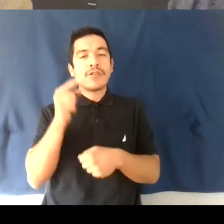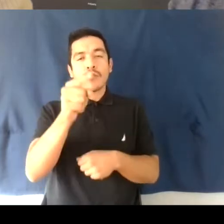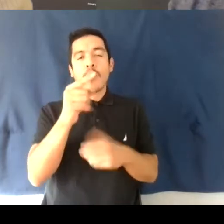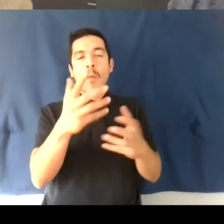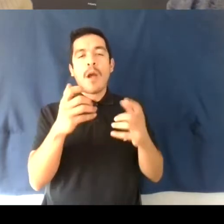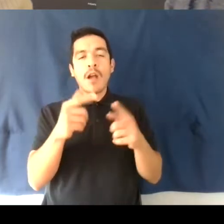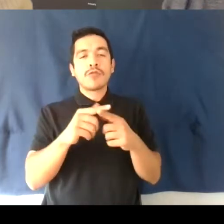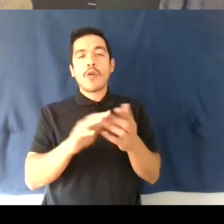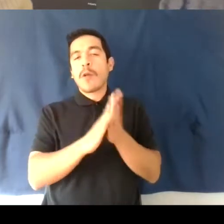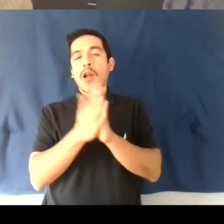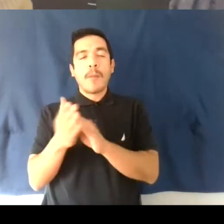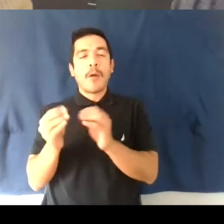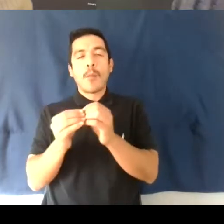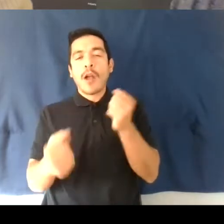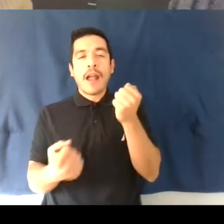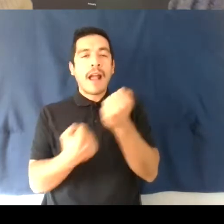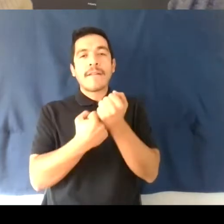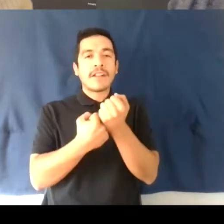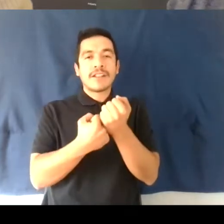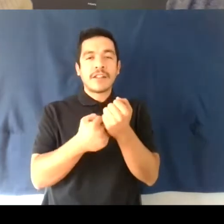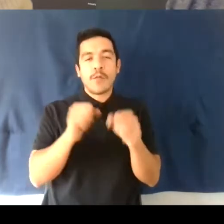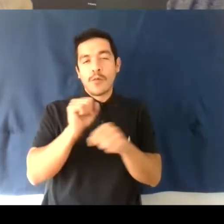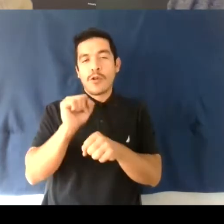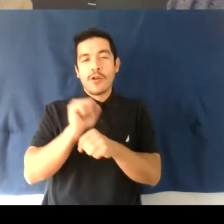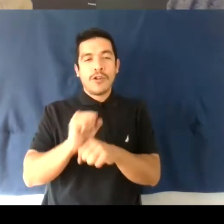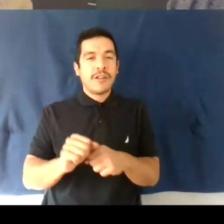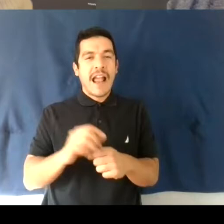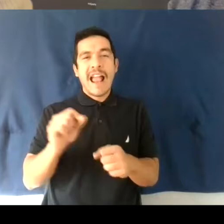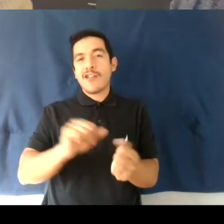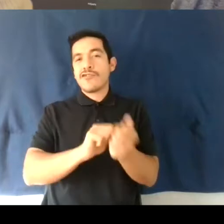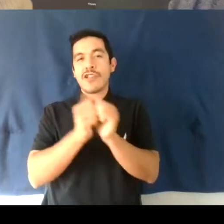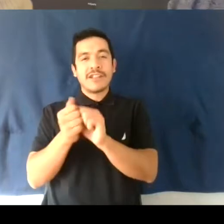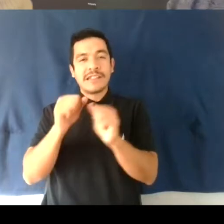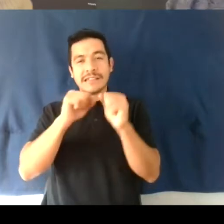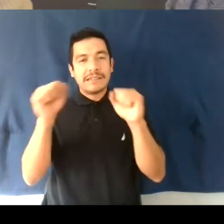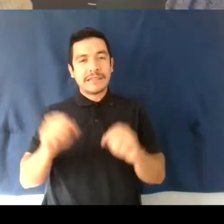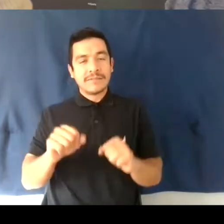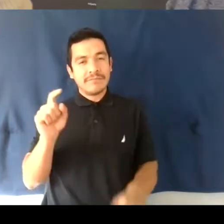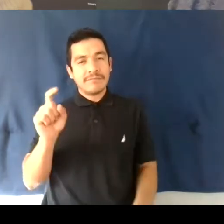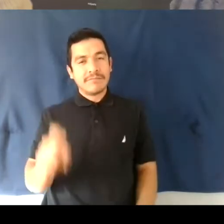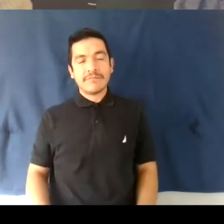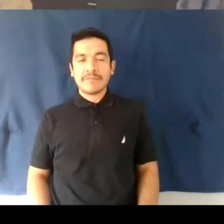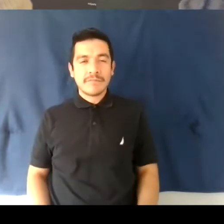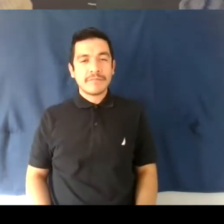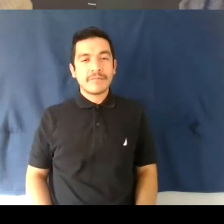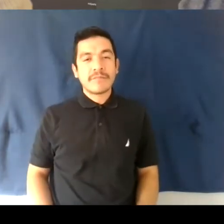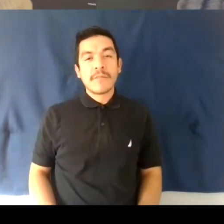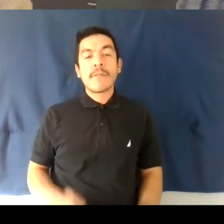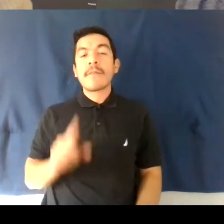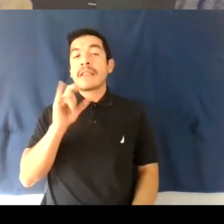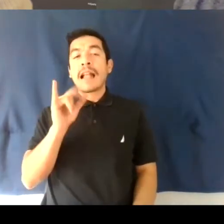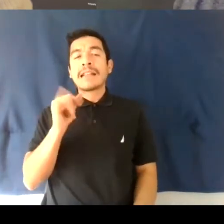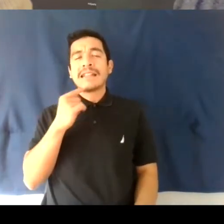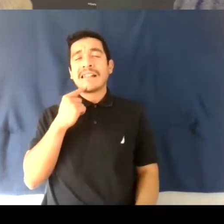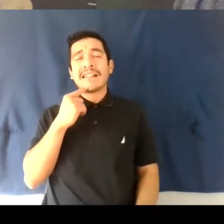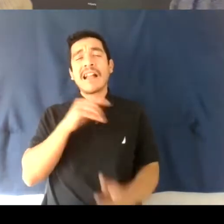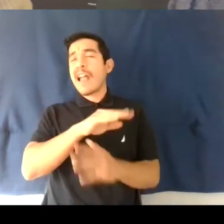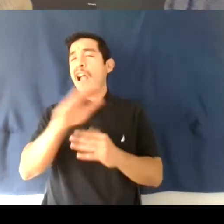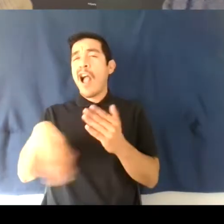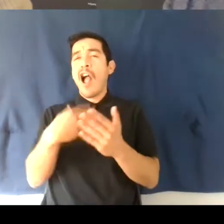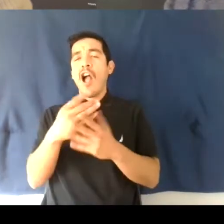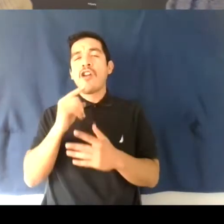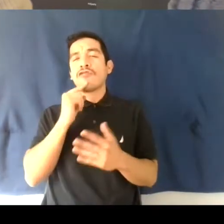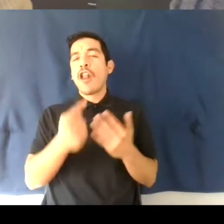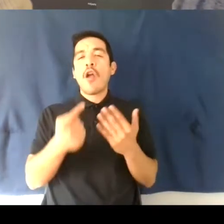to do more systemic change and Yeah. in these spaces? I feel like, I mean, it all does go back to that